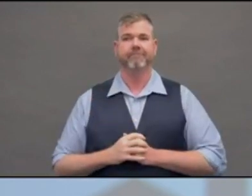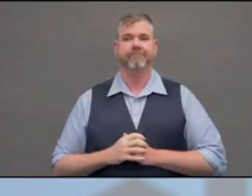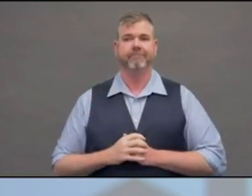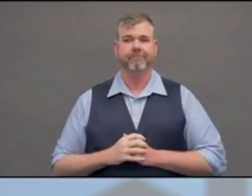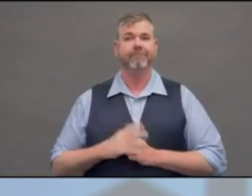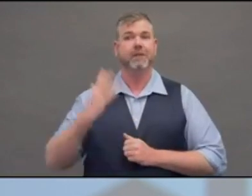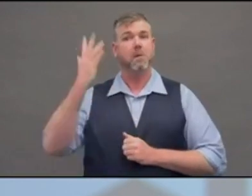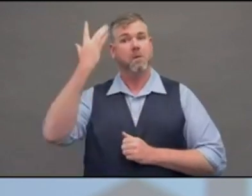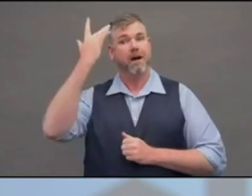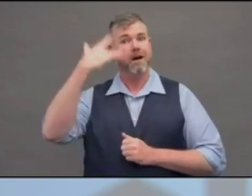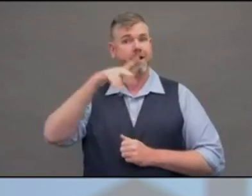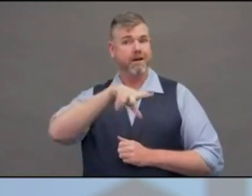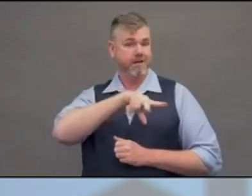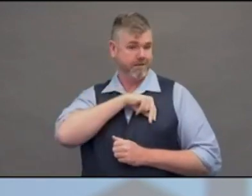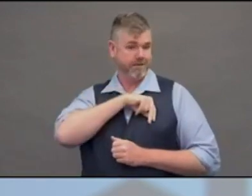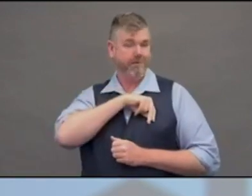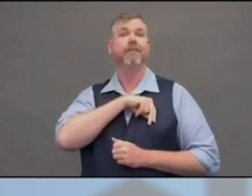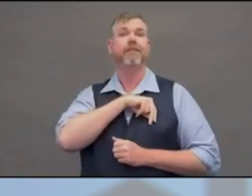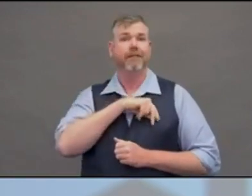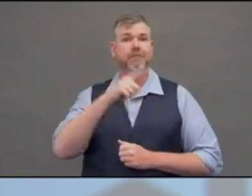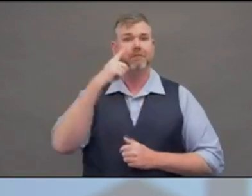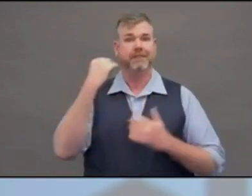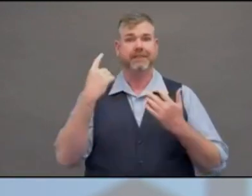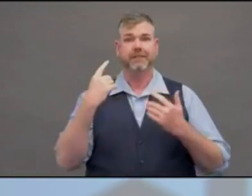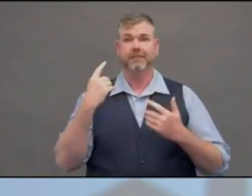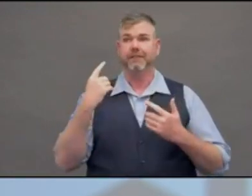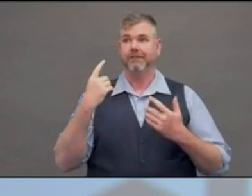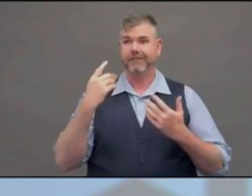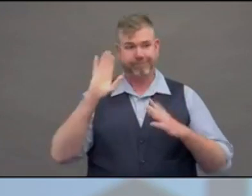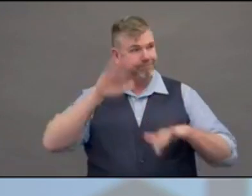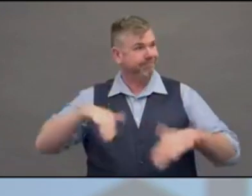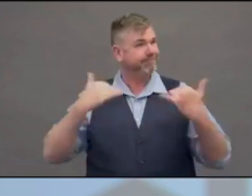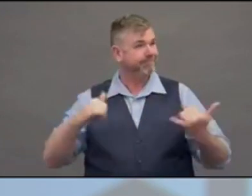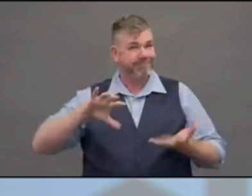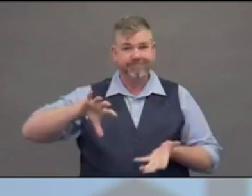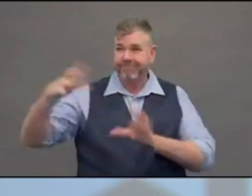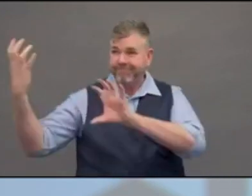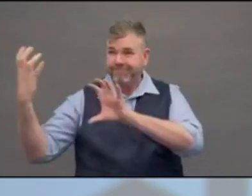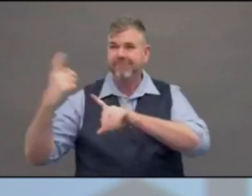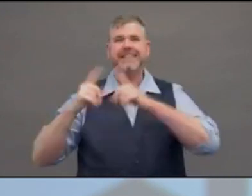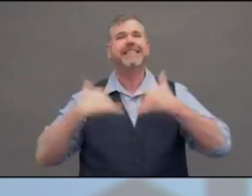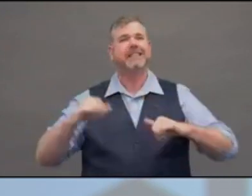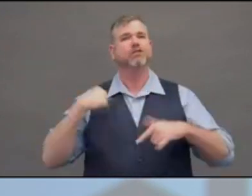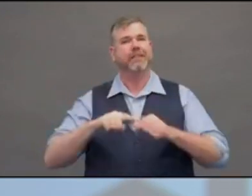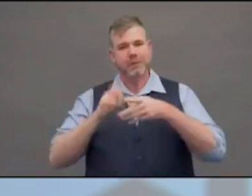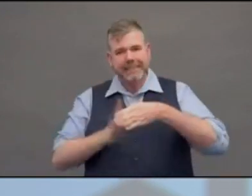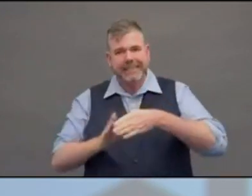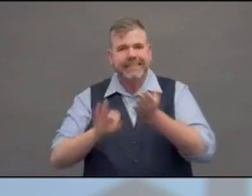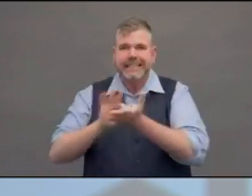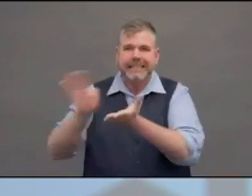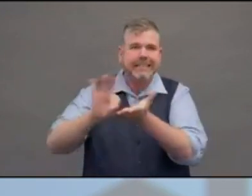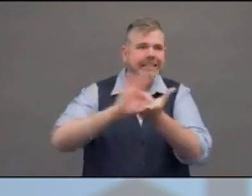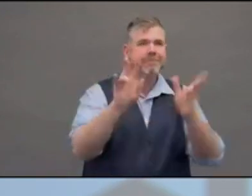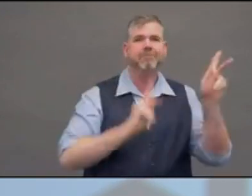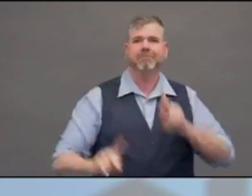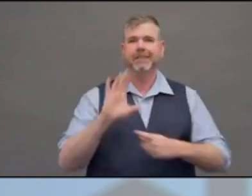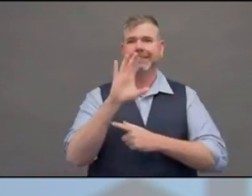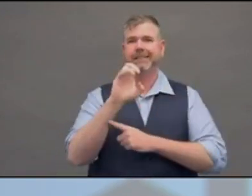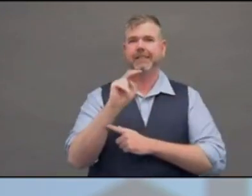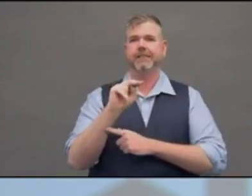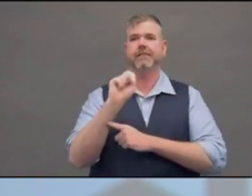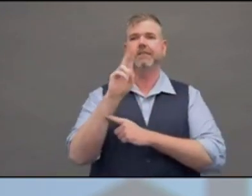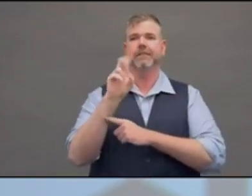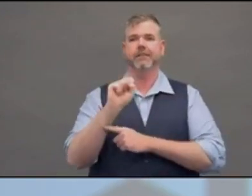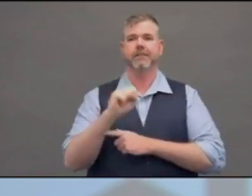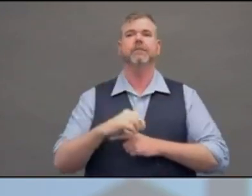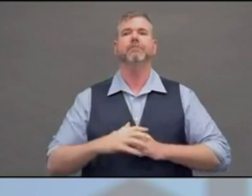Santa Clara County right now has the highest response rate of any county in the state of California. We want to keep it that way, and those of you who